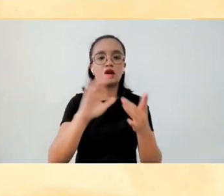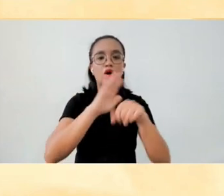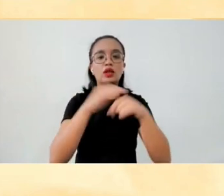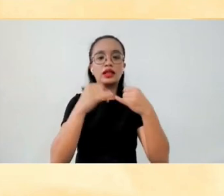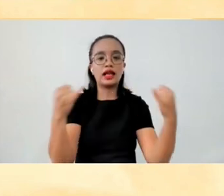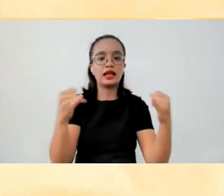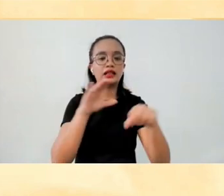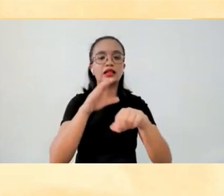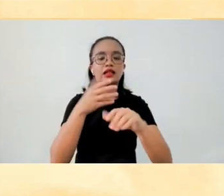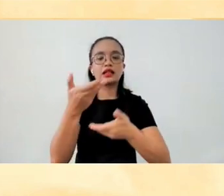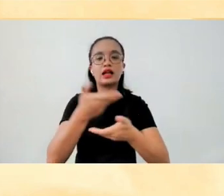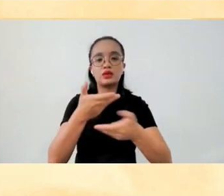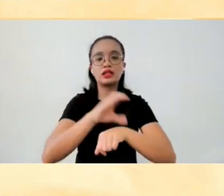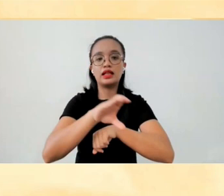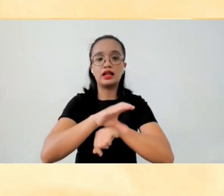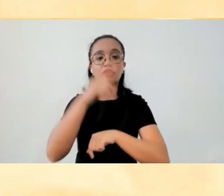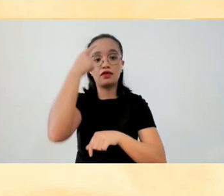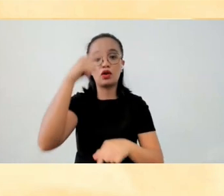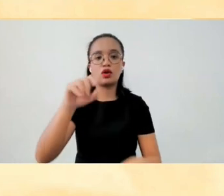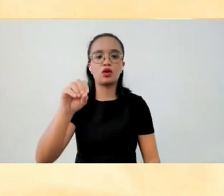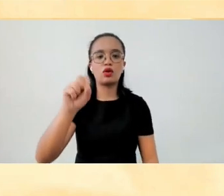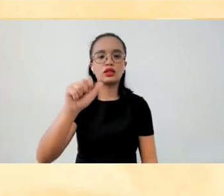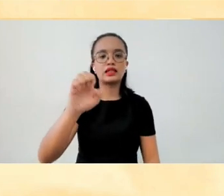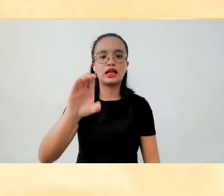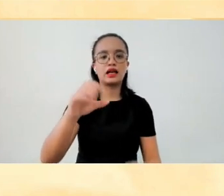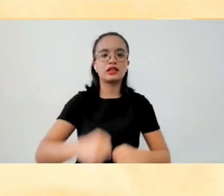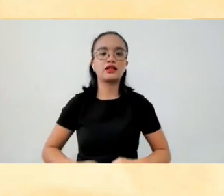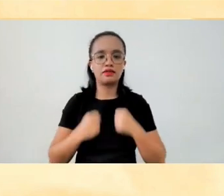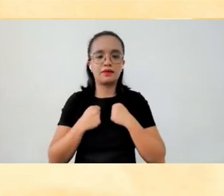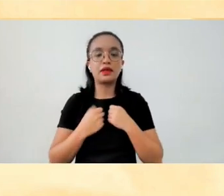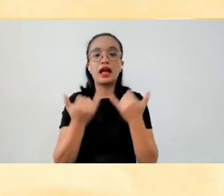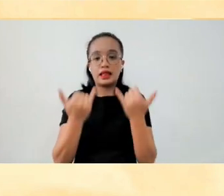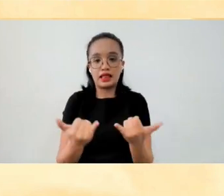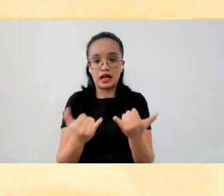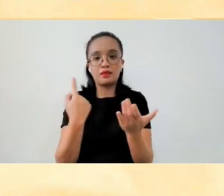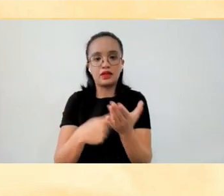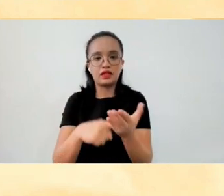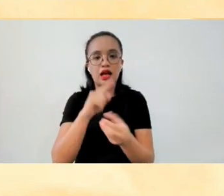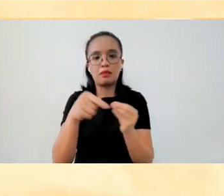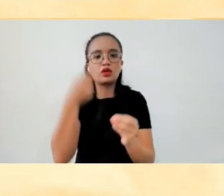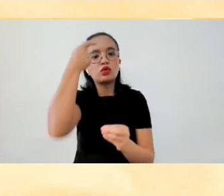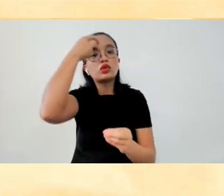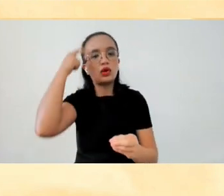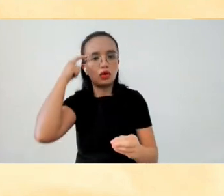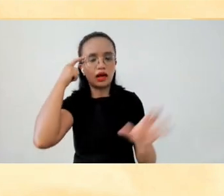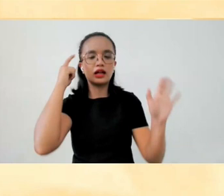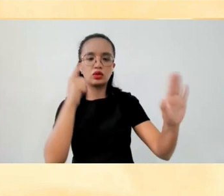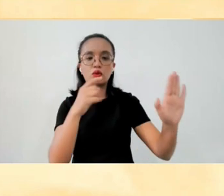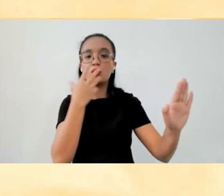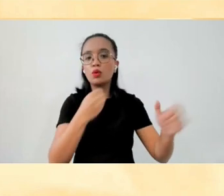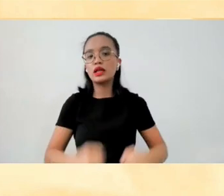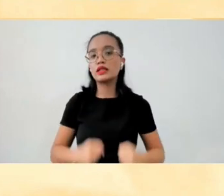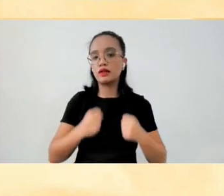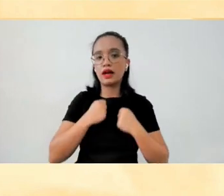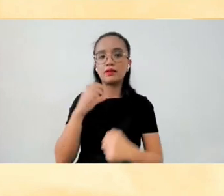OSAIC survivors. And today I will be talking about the trauma of OSAIC survivors. So this will be